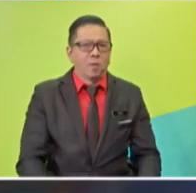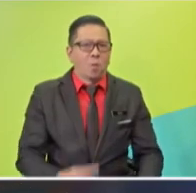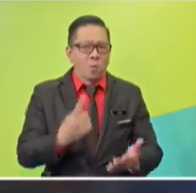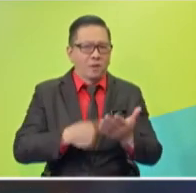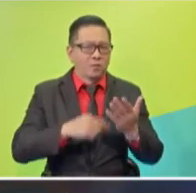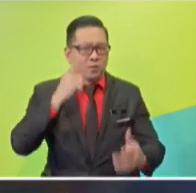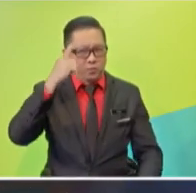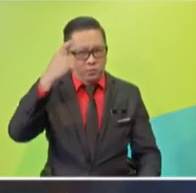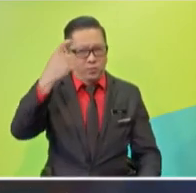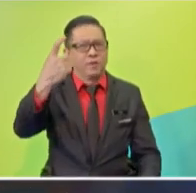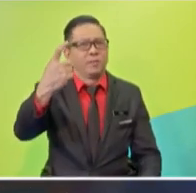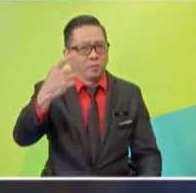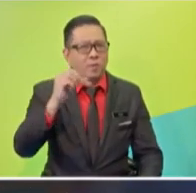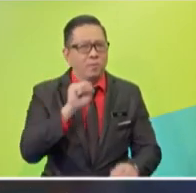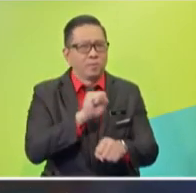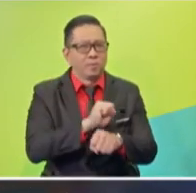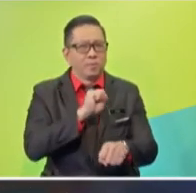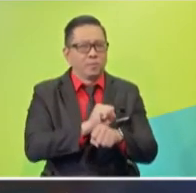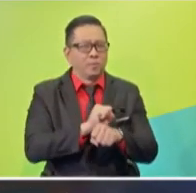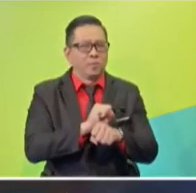job. And listen carefully, everyone, yeah?